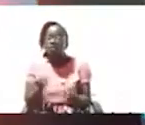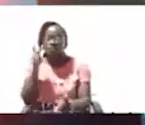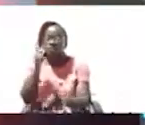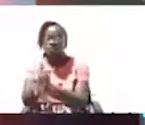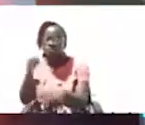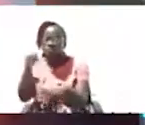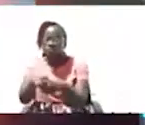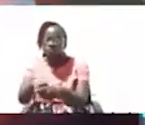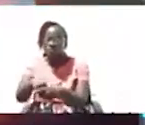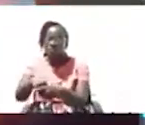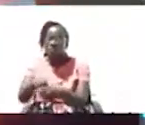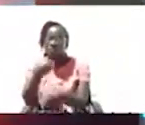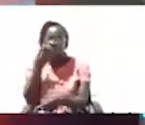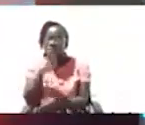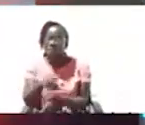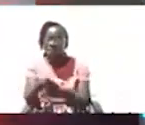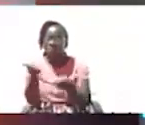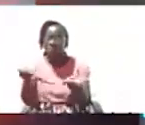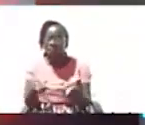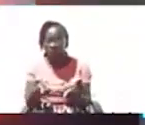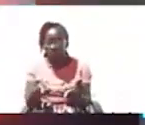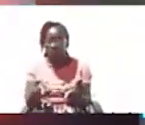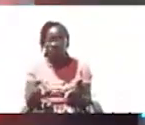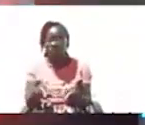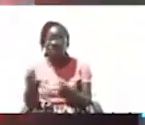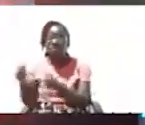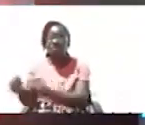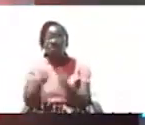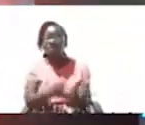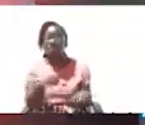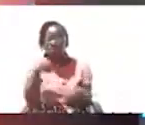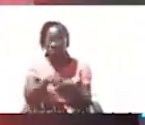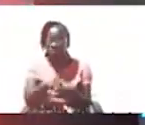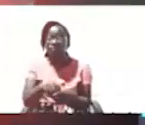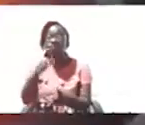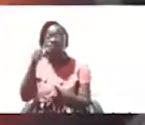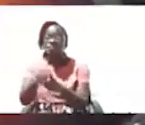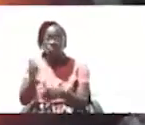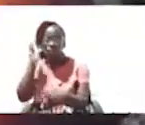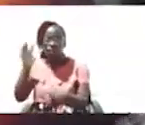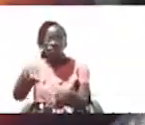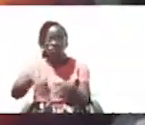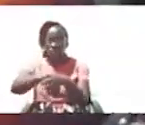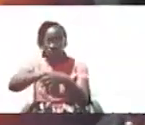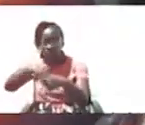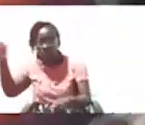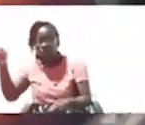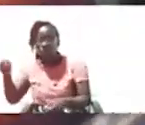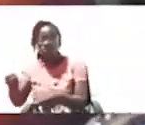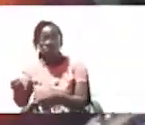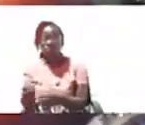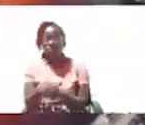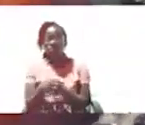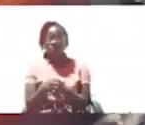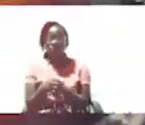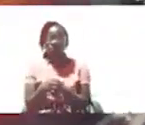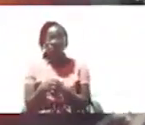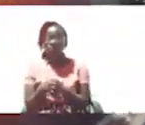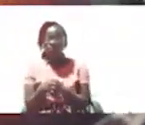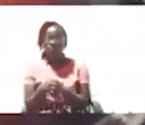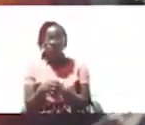pit, the power in the word, it will bring you out.